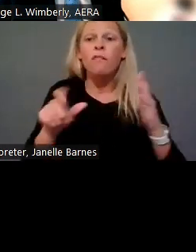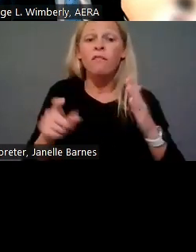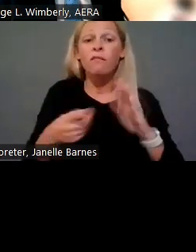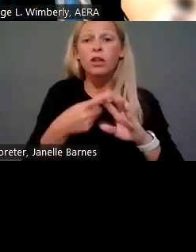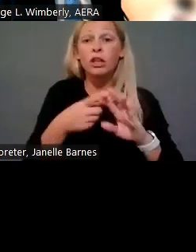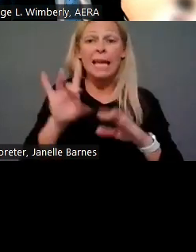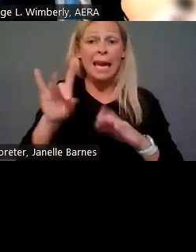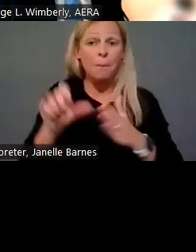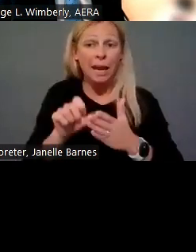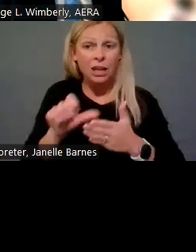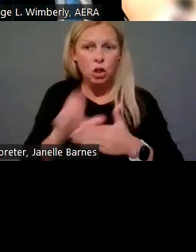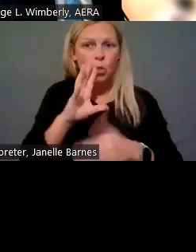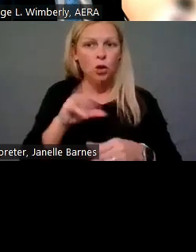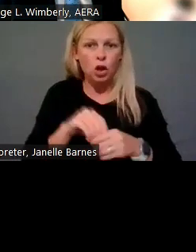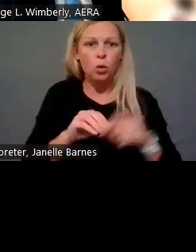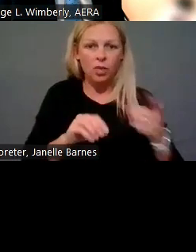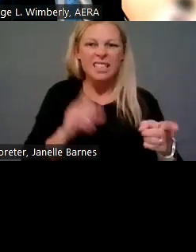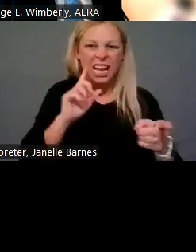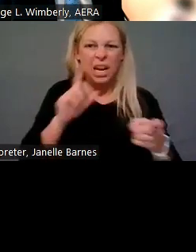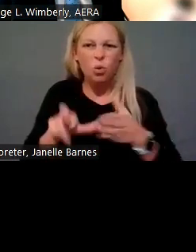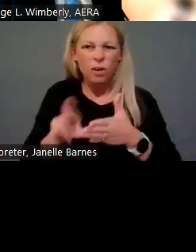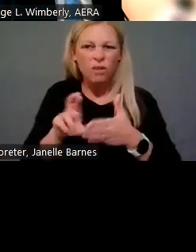I'll review here.